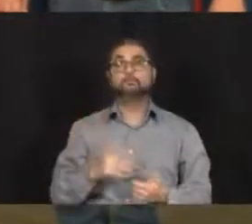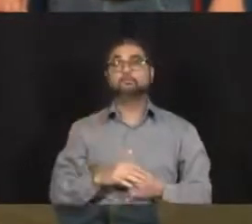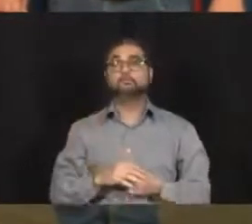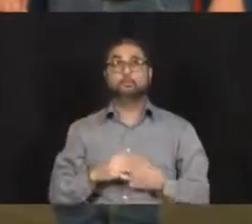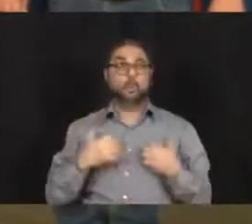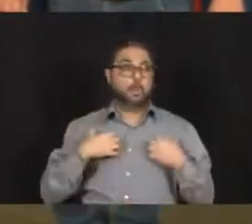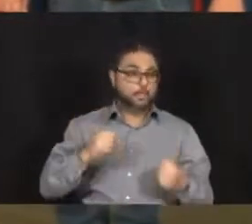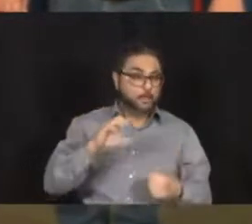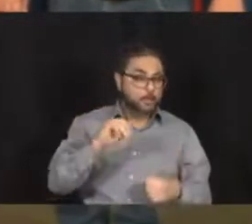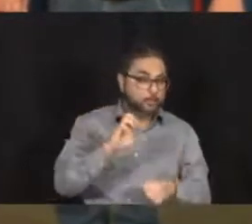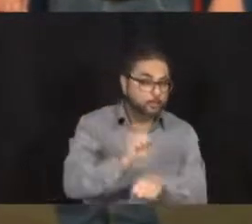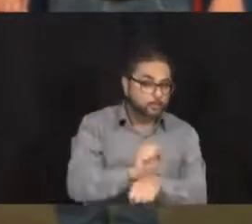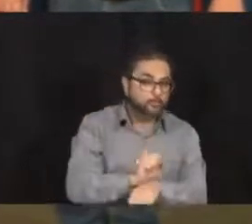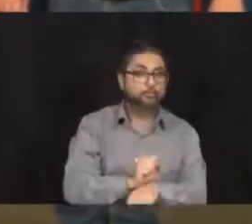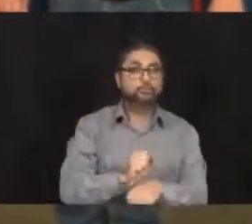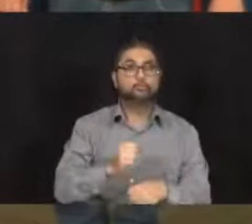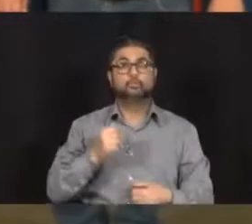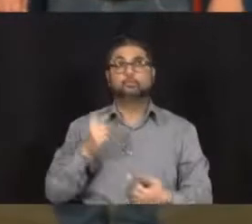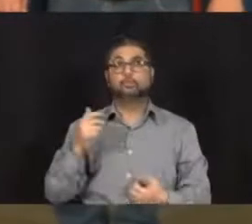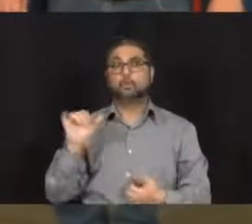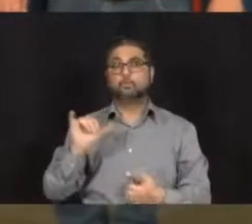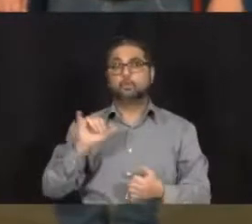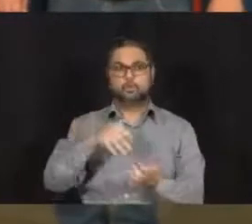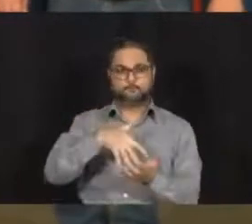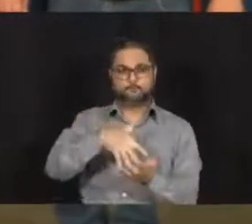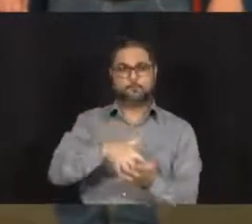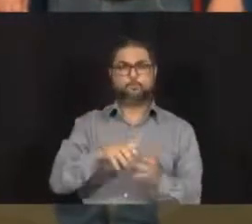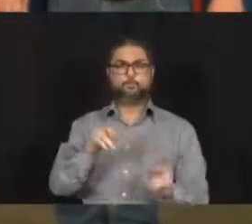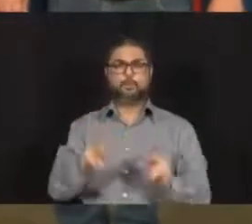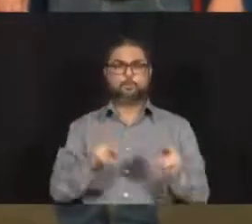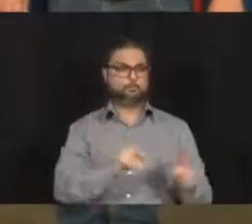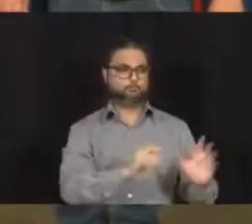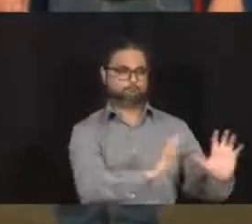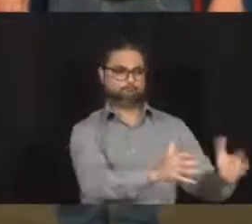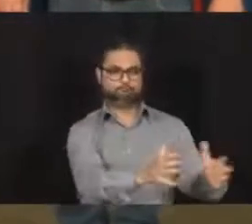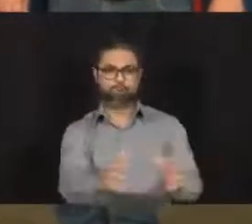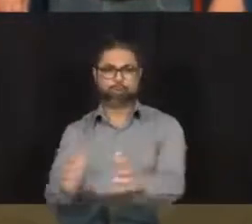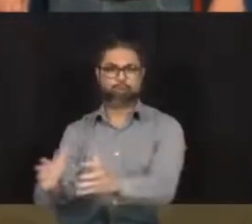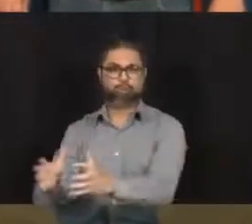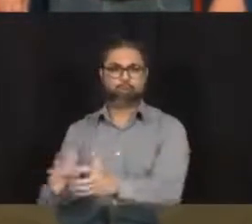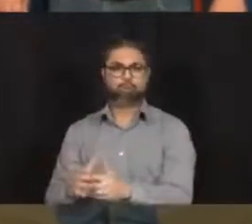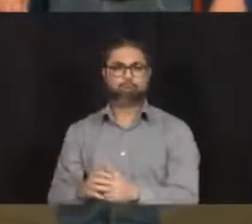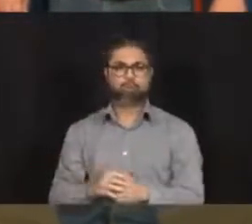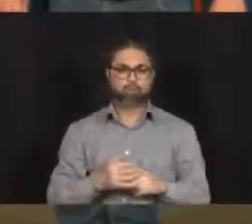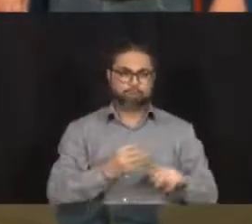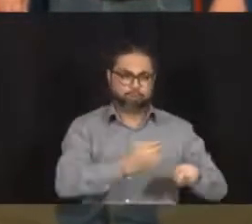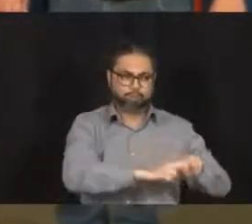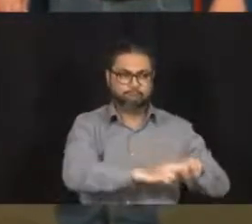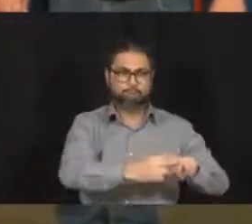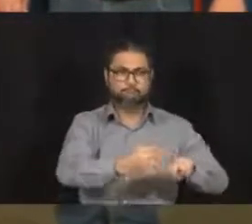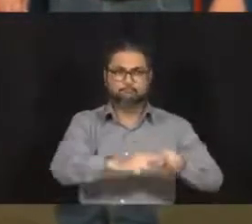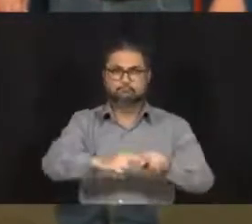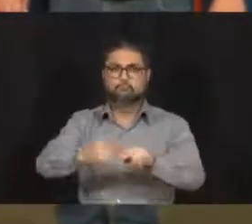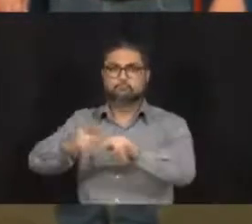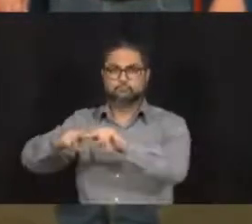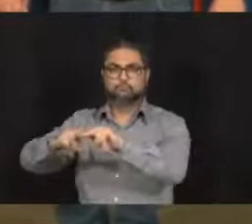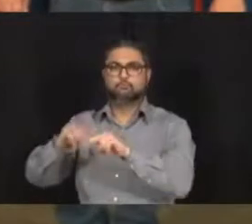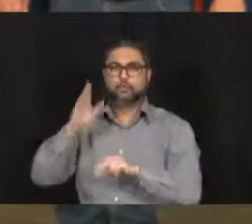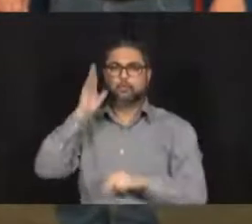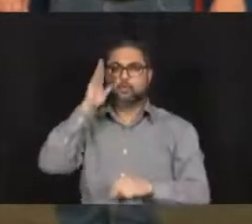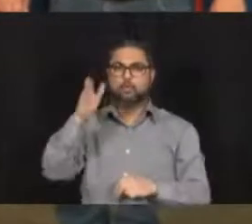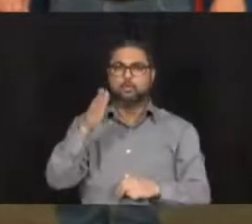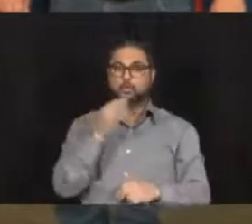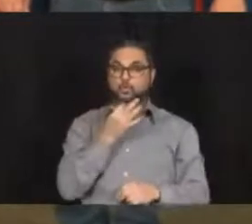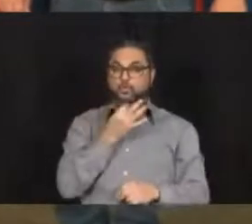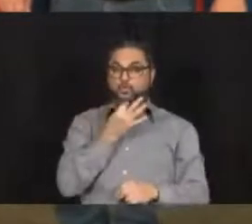vulnerable populations. That's how we're rapidly increasing, and we're going to continue. We'll get to the doubling point within a few days, and